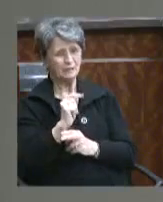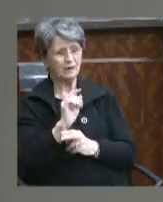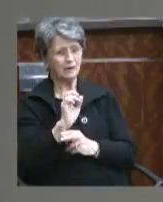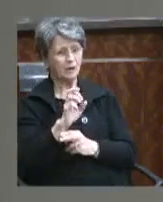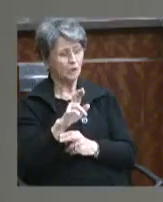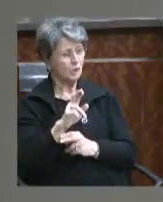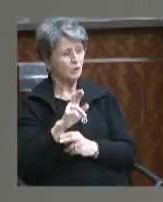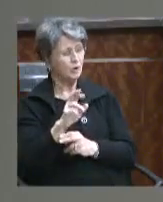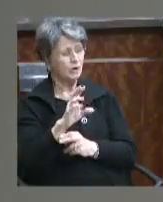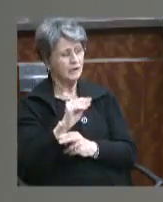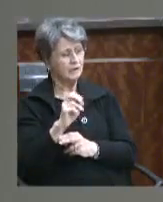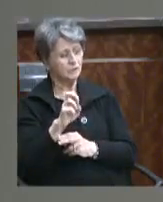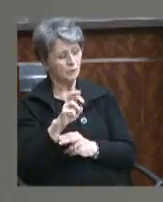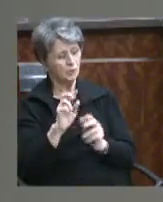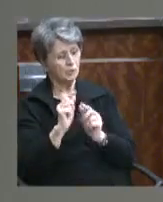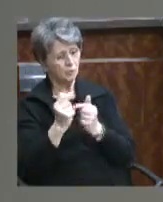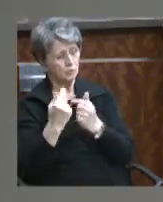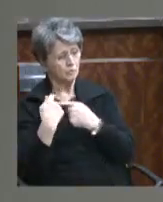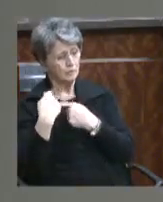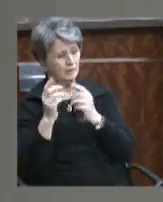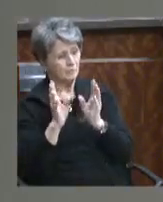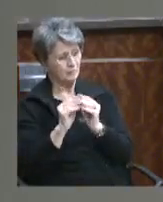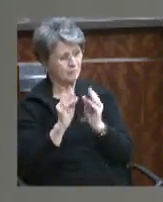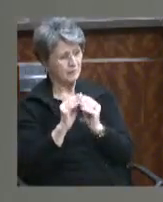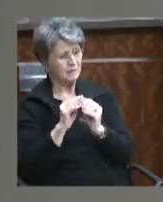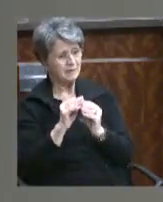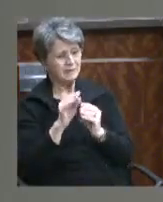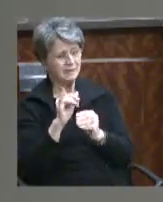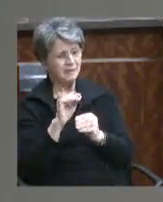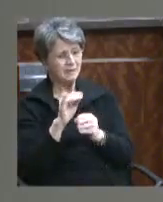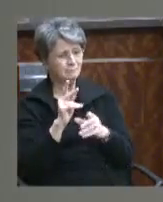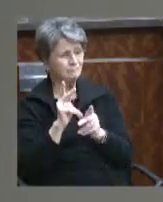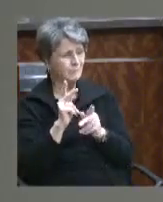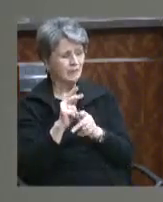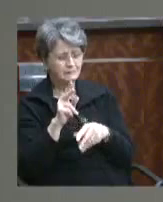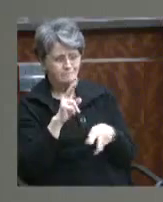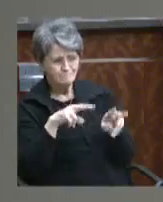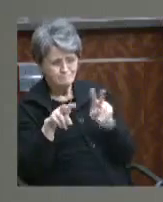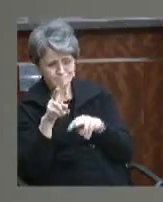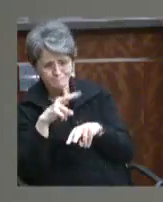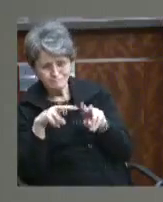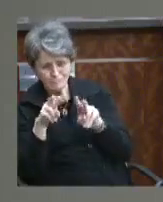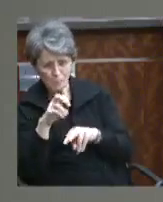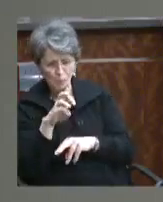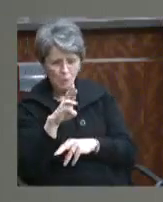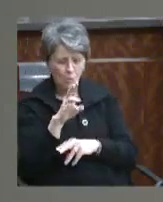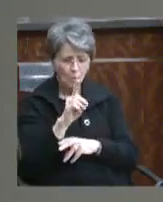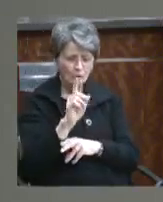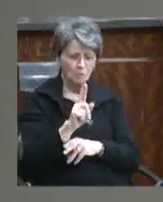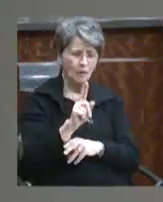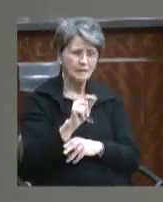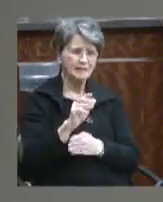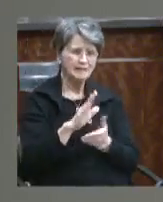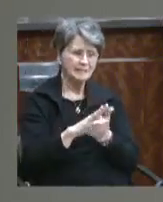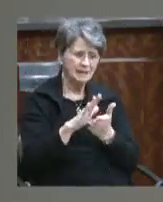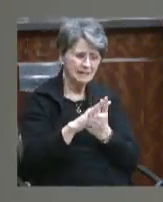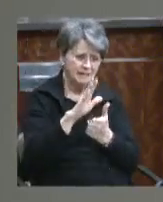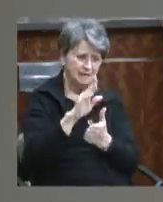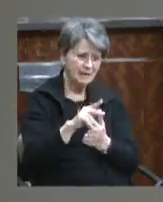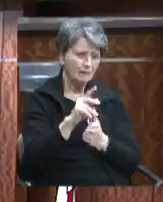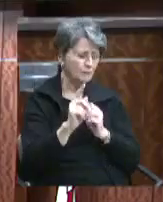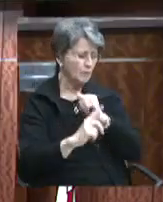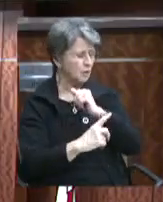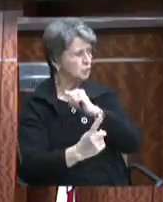quarterly basis, and they kind of scour out throughout Ward 1, and they pick up trash. And